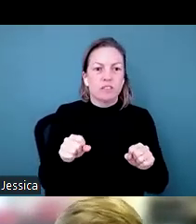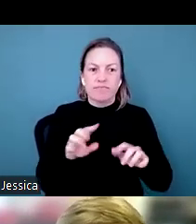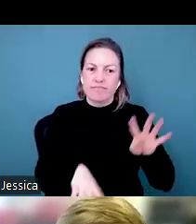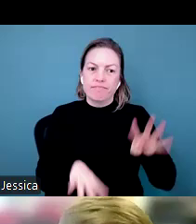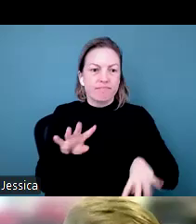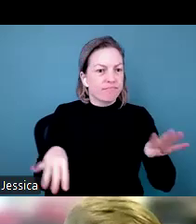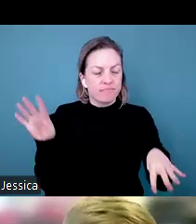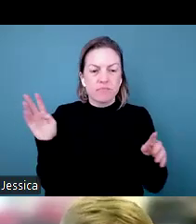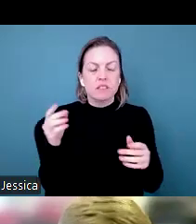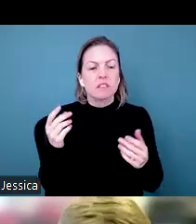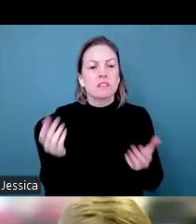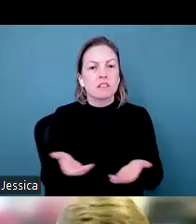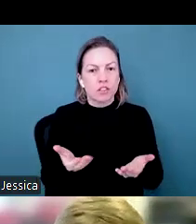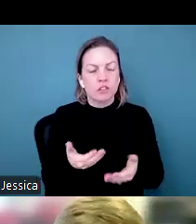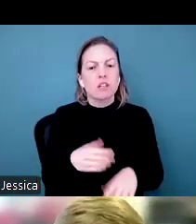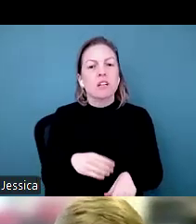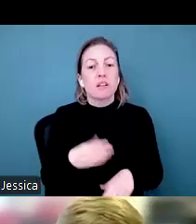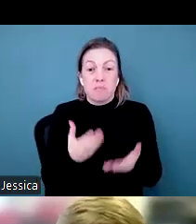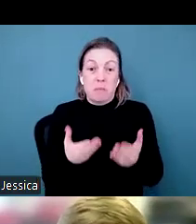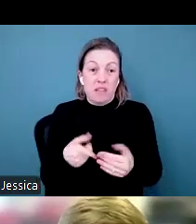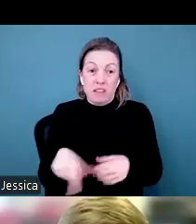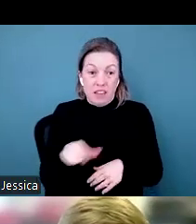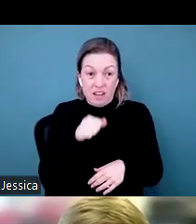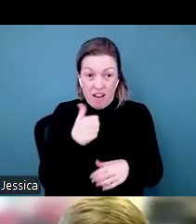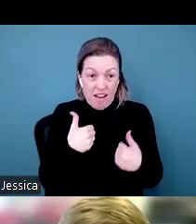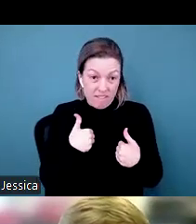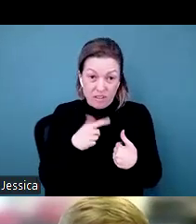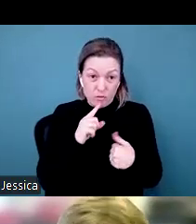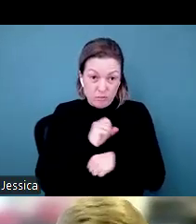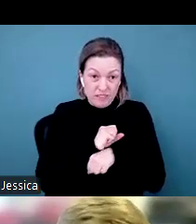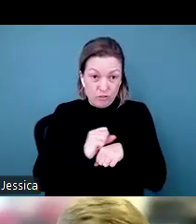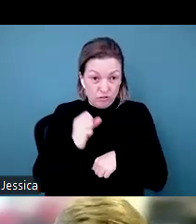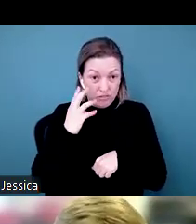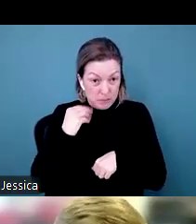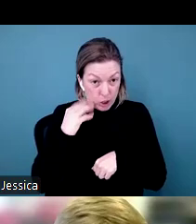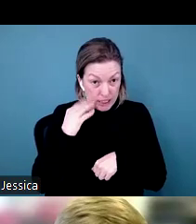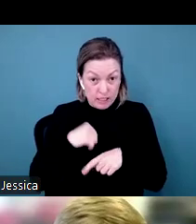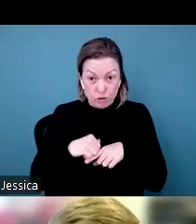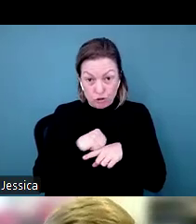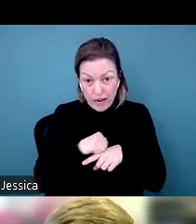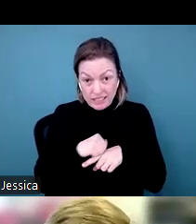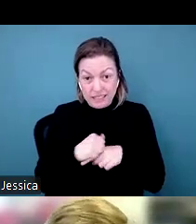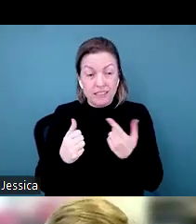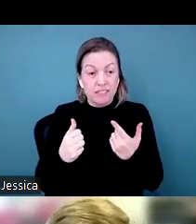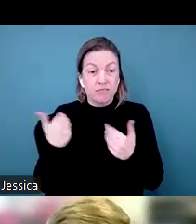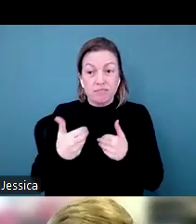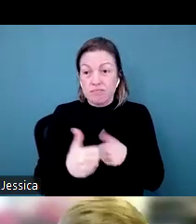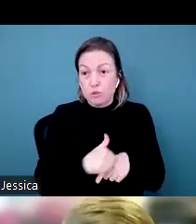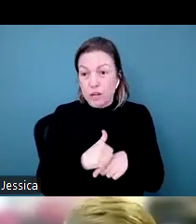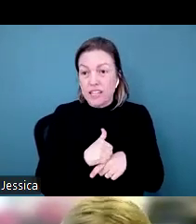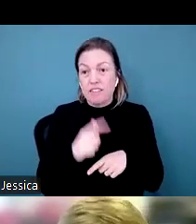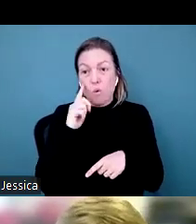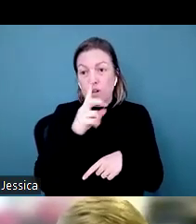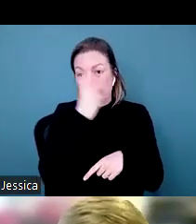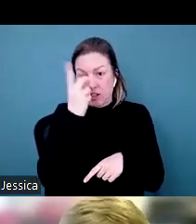they may or may not have much direct resources for trainings in dementia care, depending on where